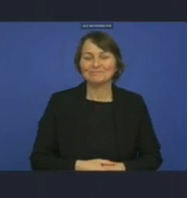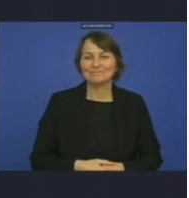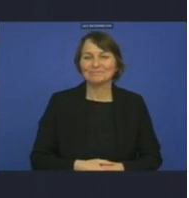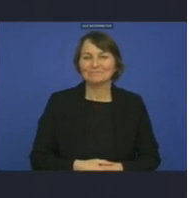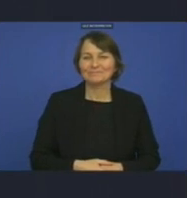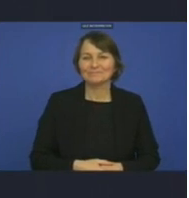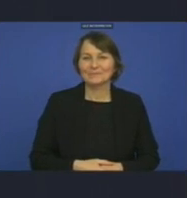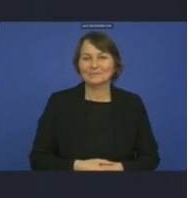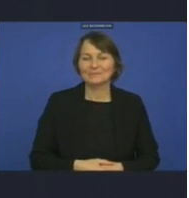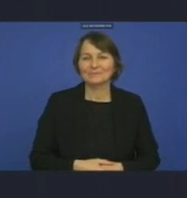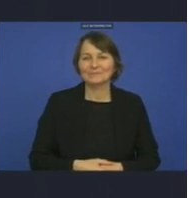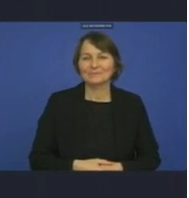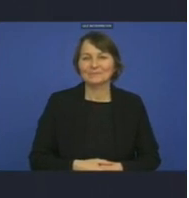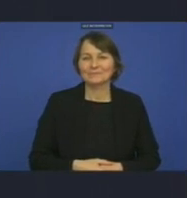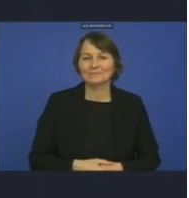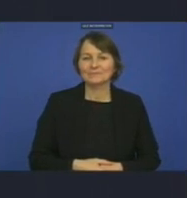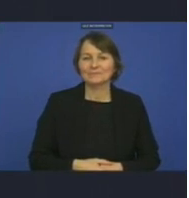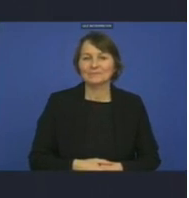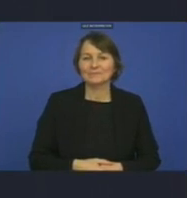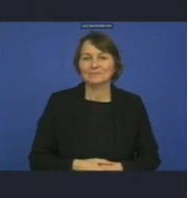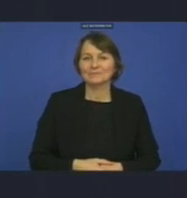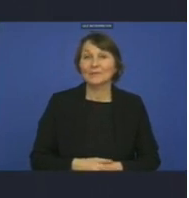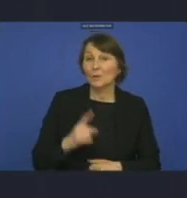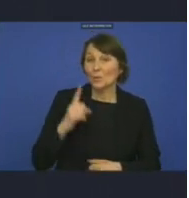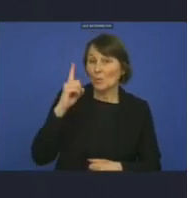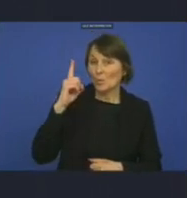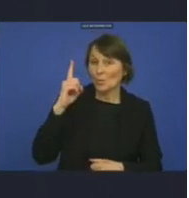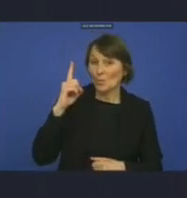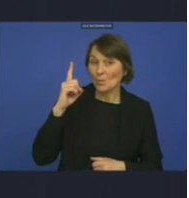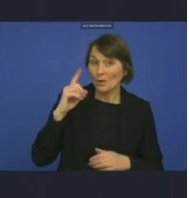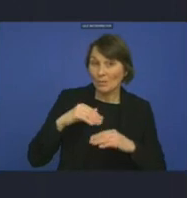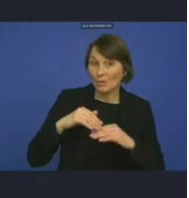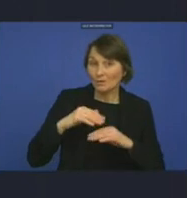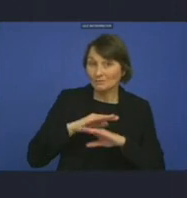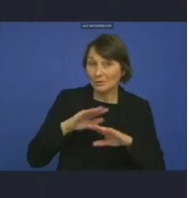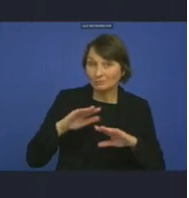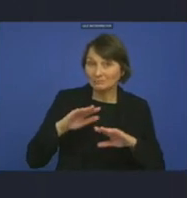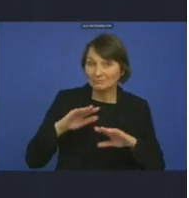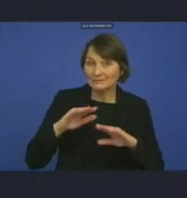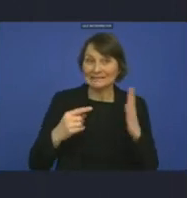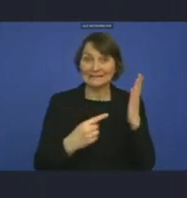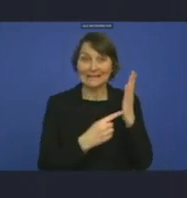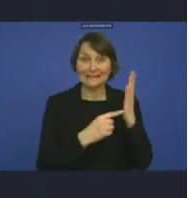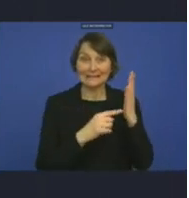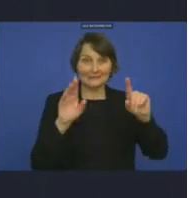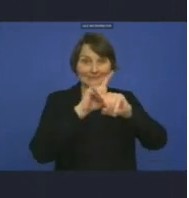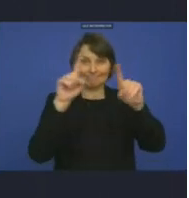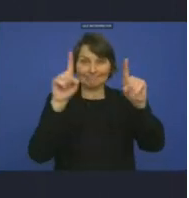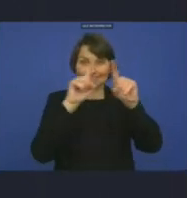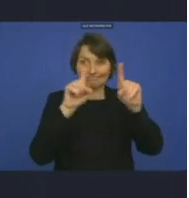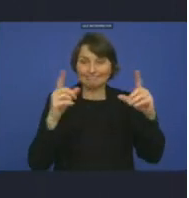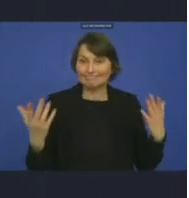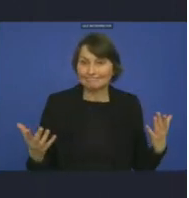I think we can take another question. No? I'm seeing technicians say no, no questions.